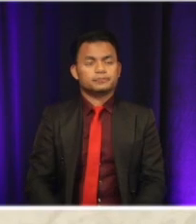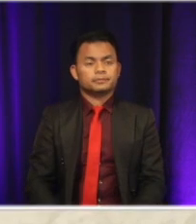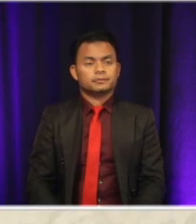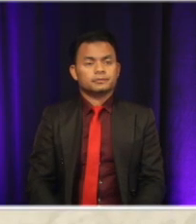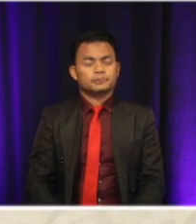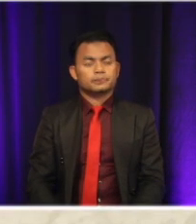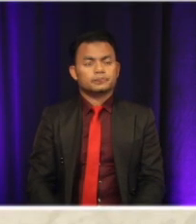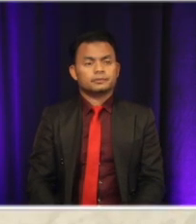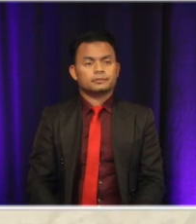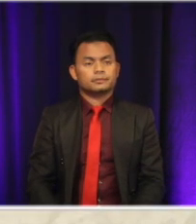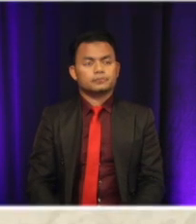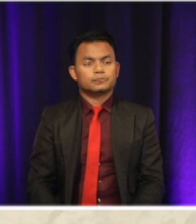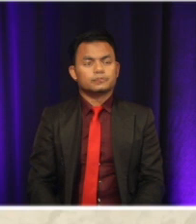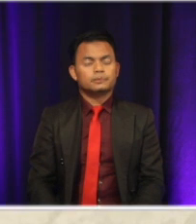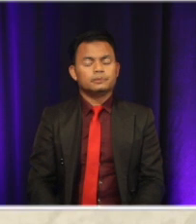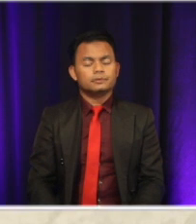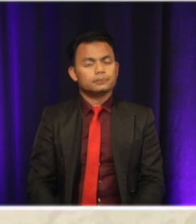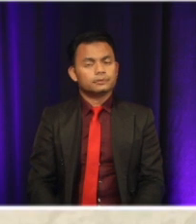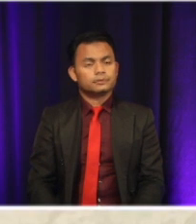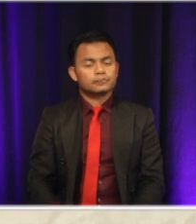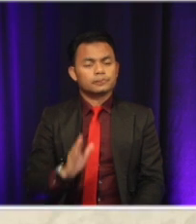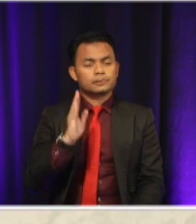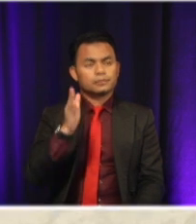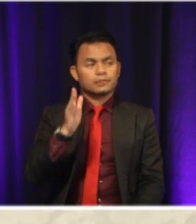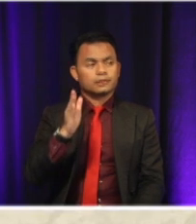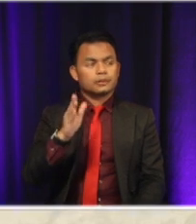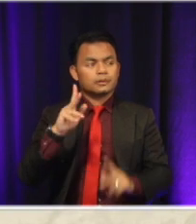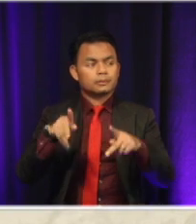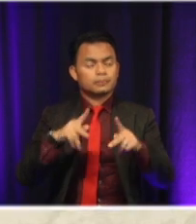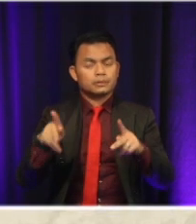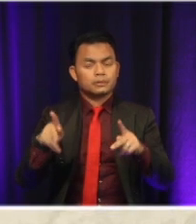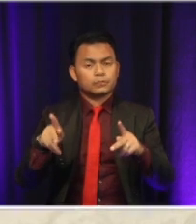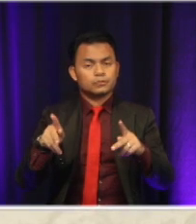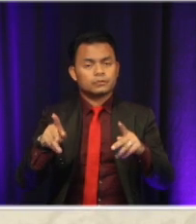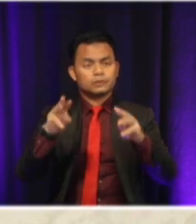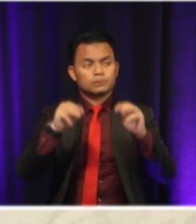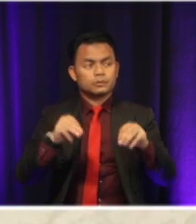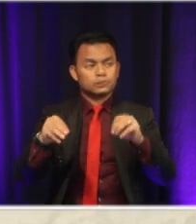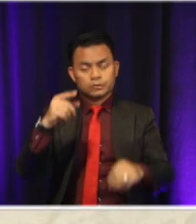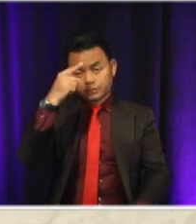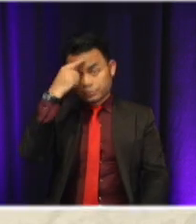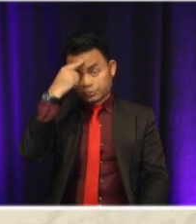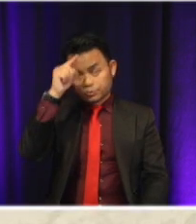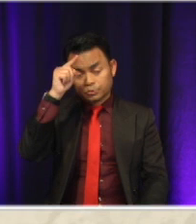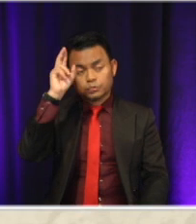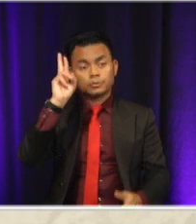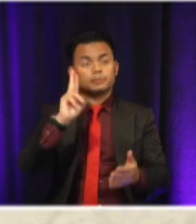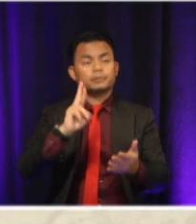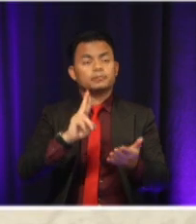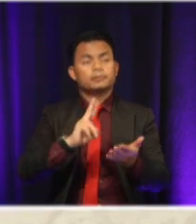20-mark question is going to require candidates to discuss their